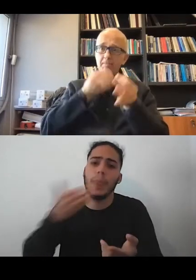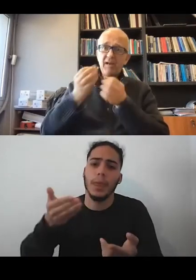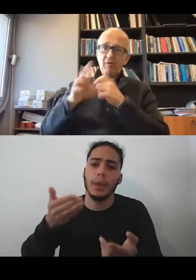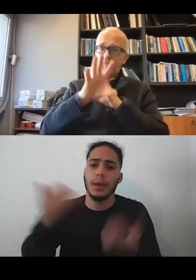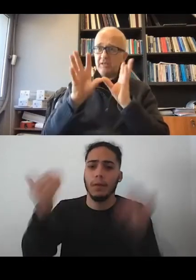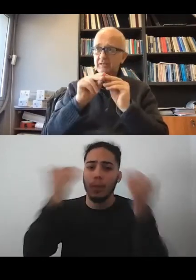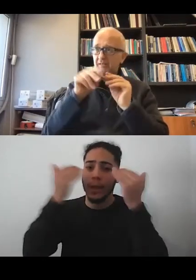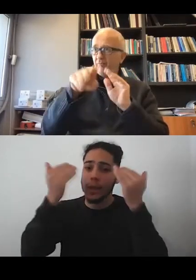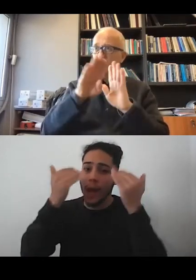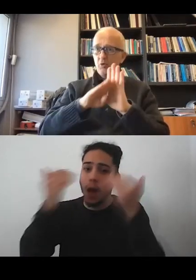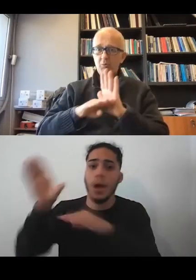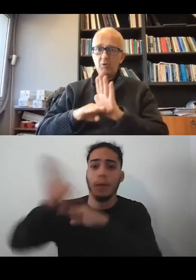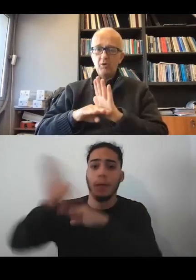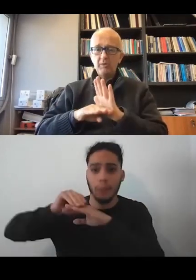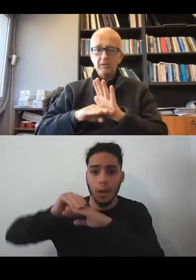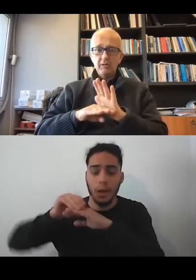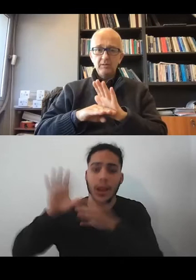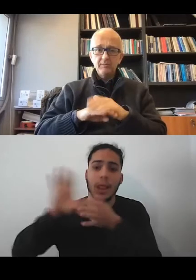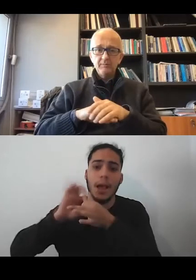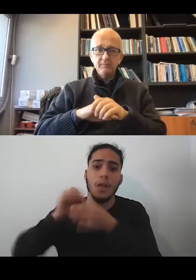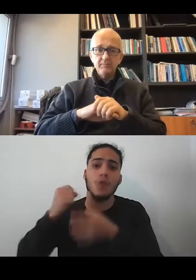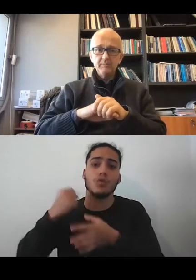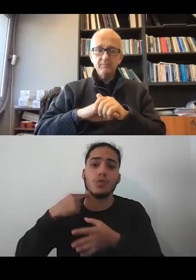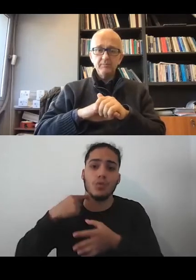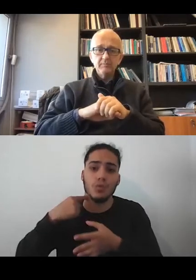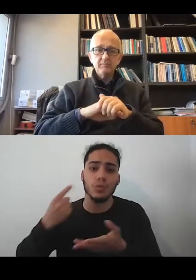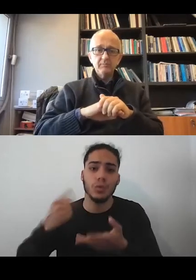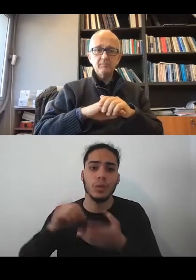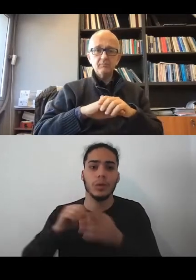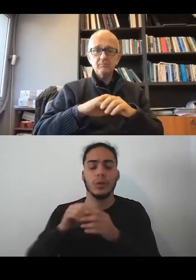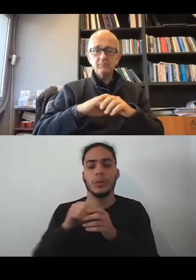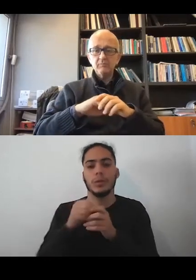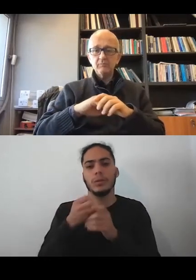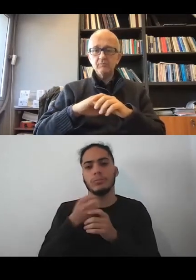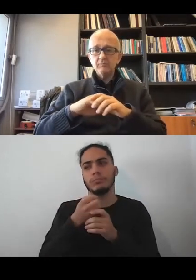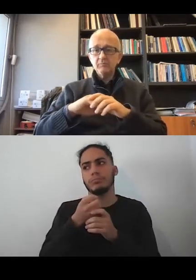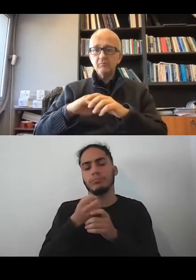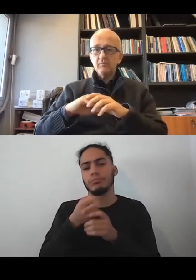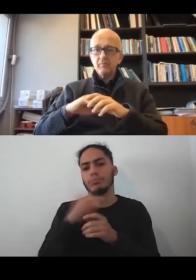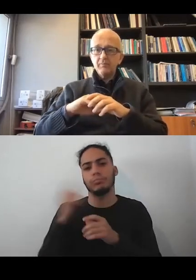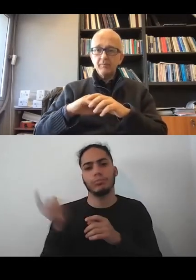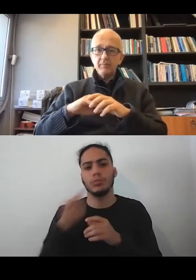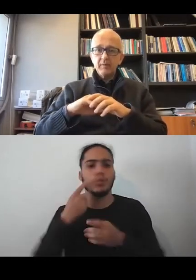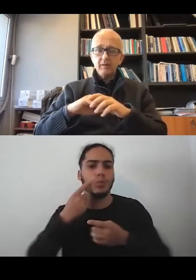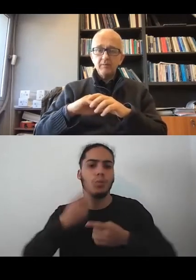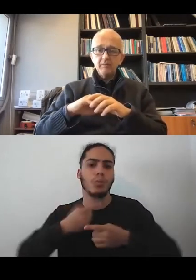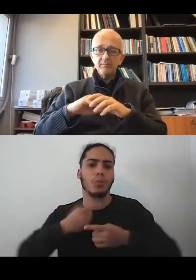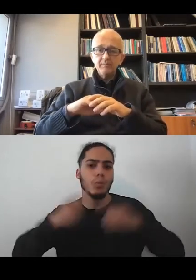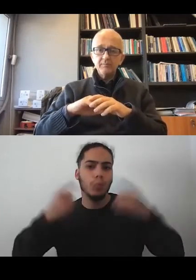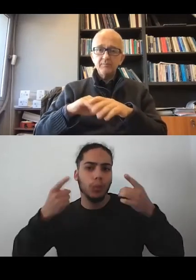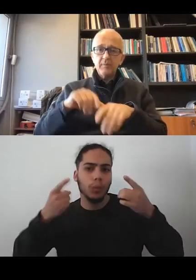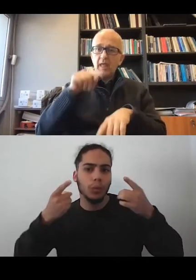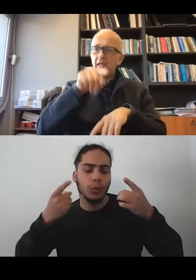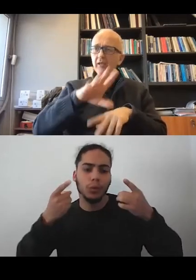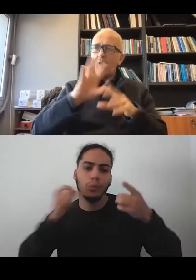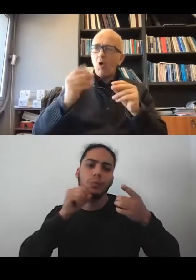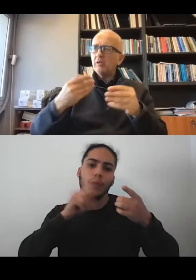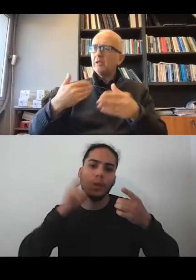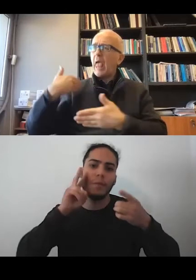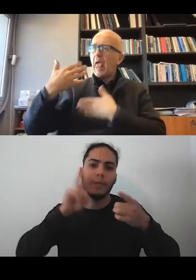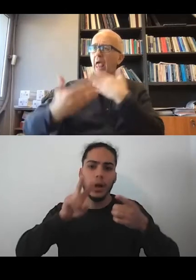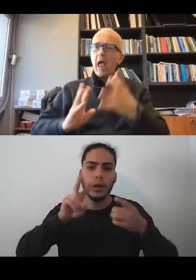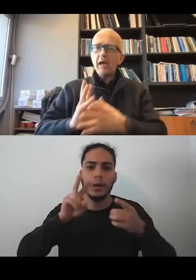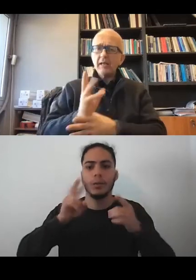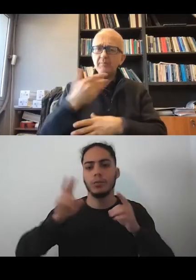find all the public deliverables and the progress of our work there.